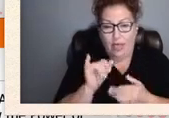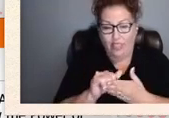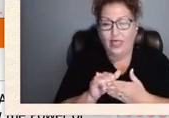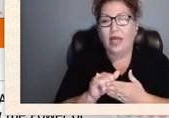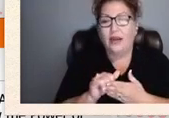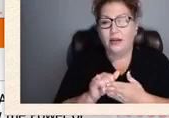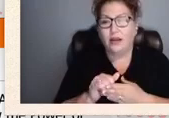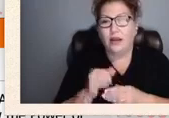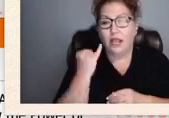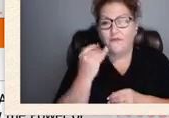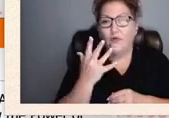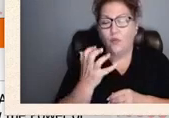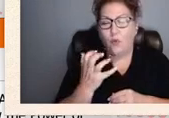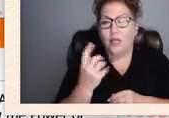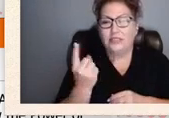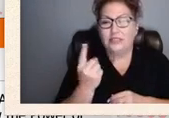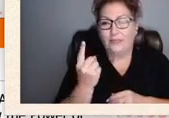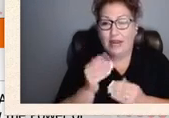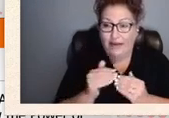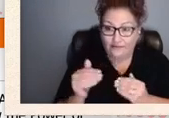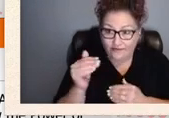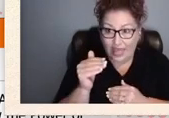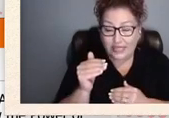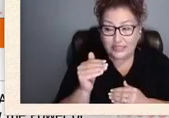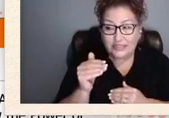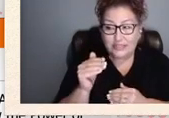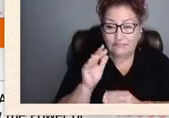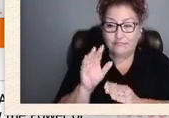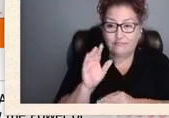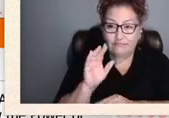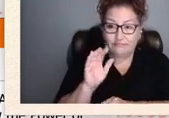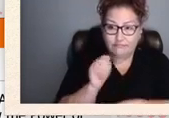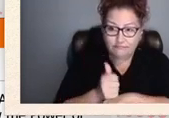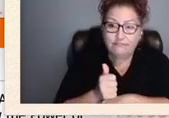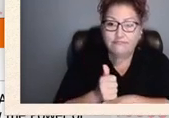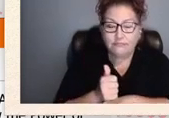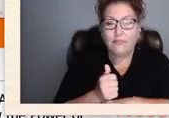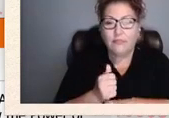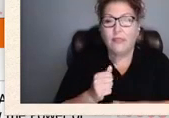advance, that you don't want to select someone in advance, it can be done.